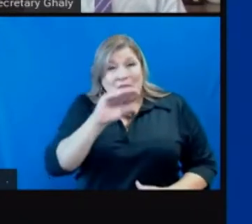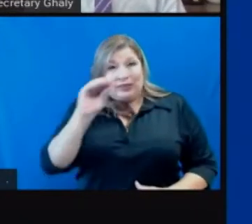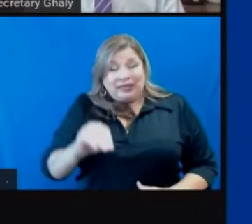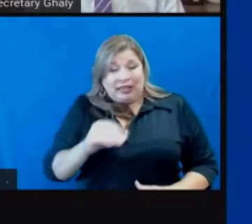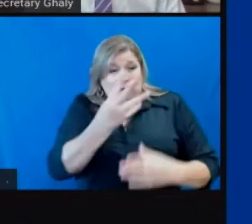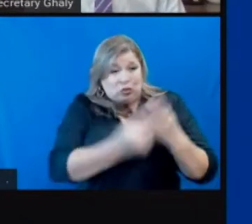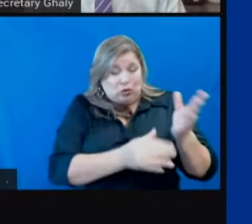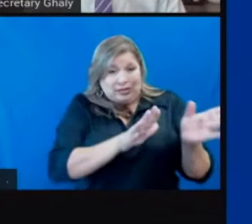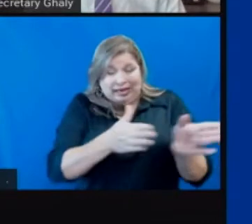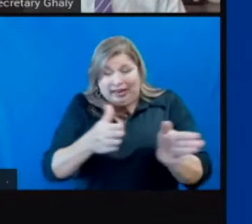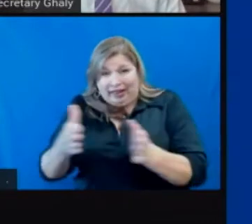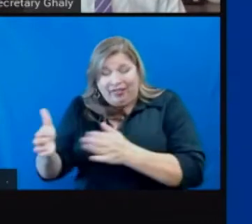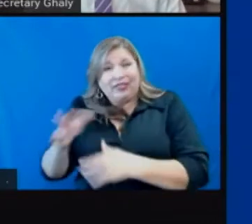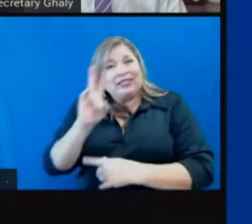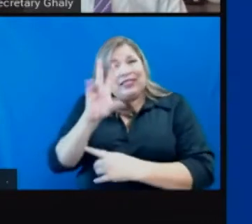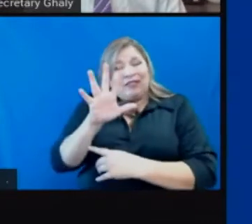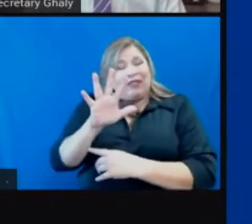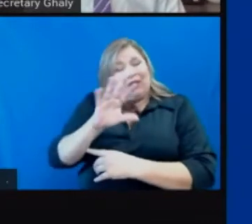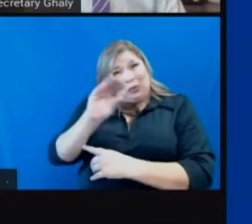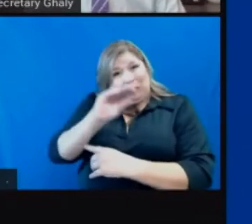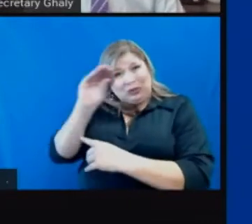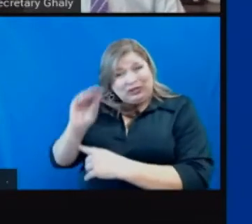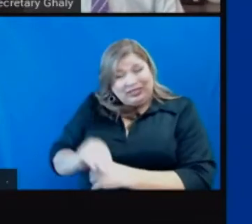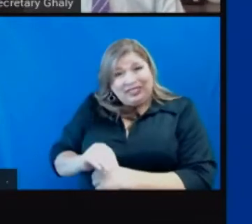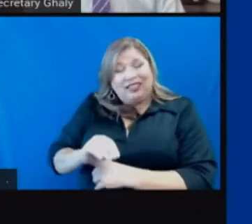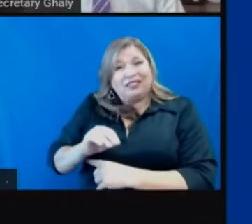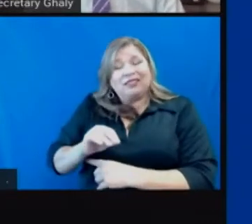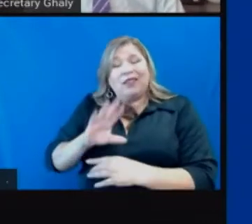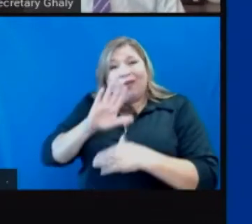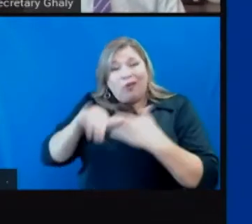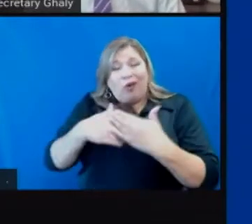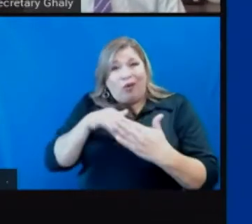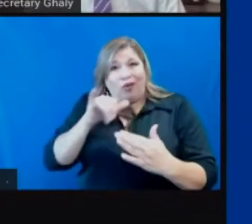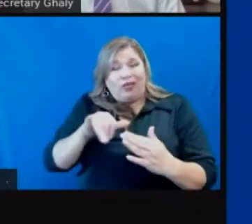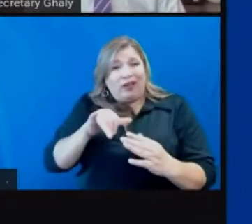that we want to prevent at all costs, is